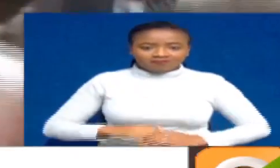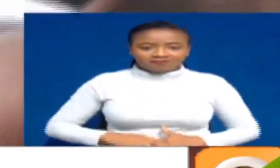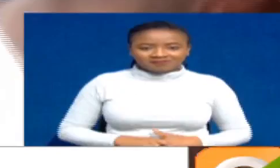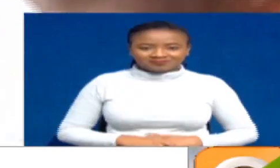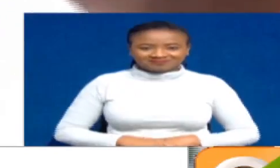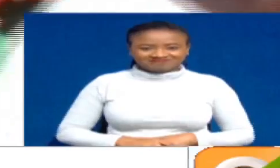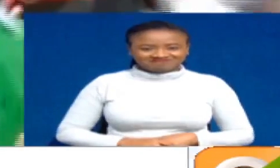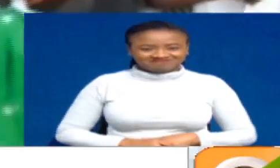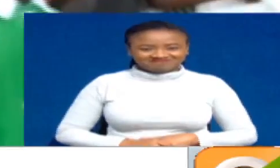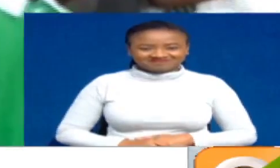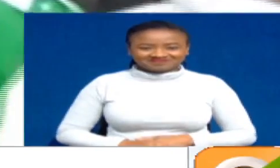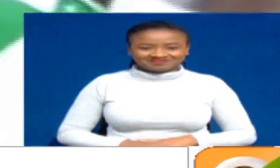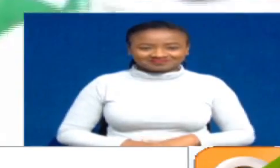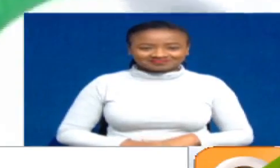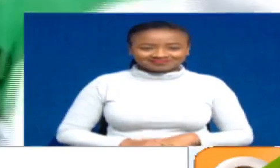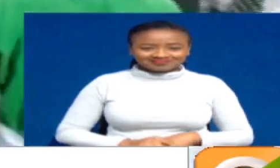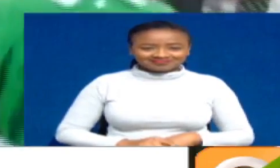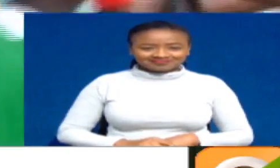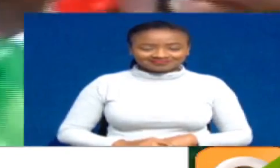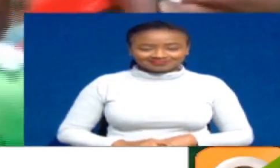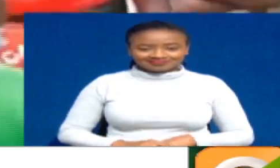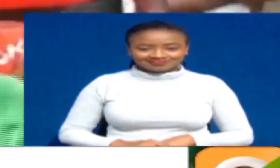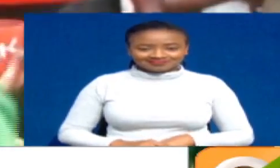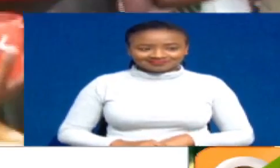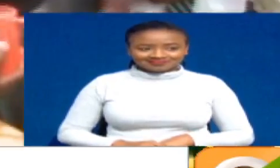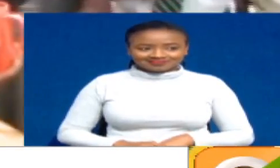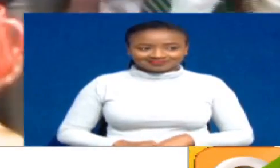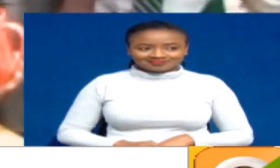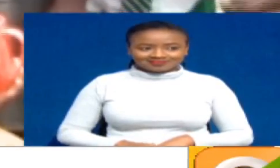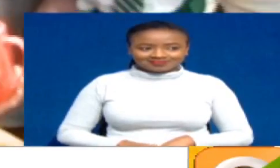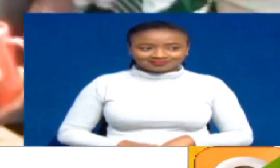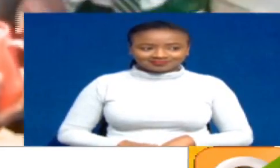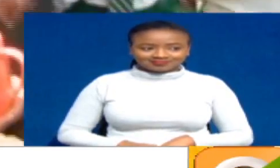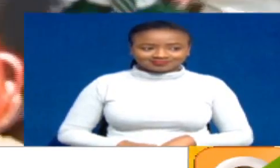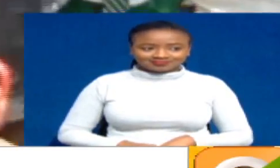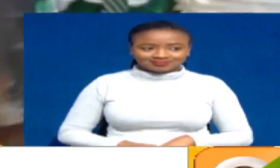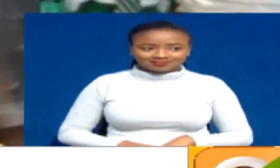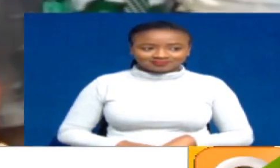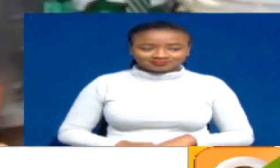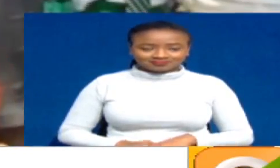Loro Tieno, Citizen TV.